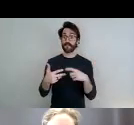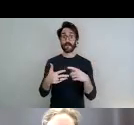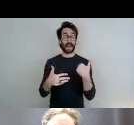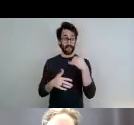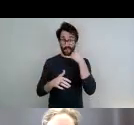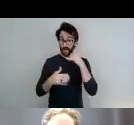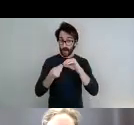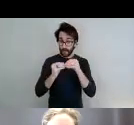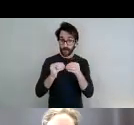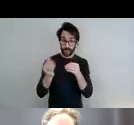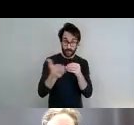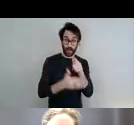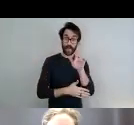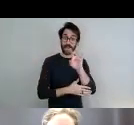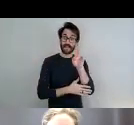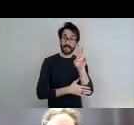number,